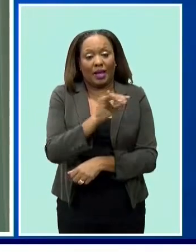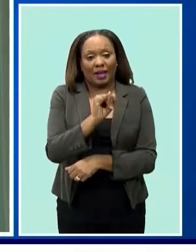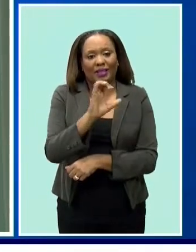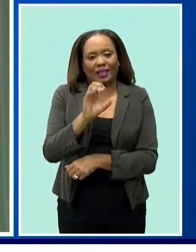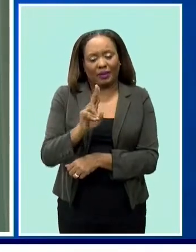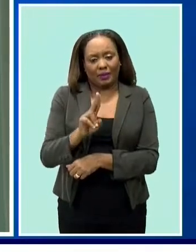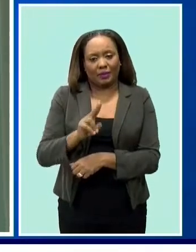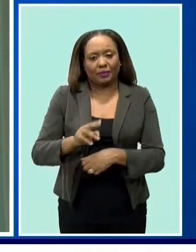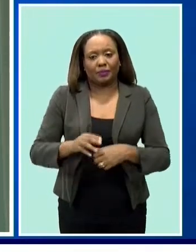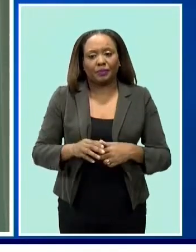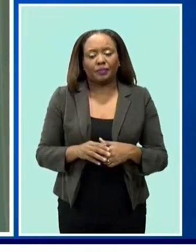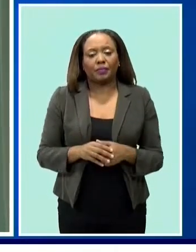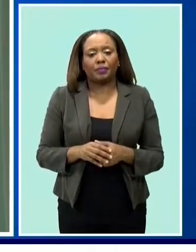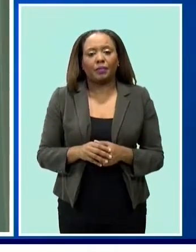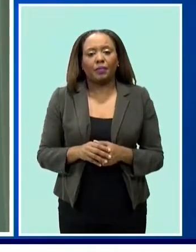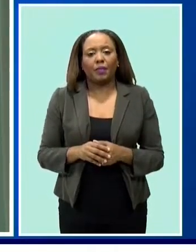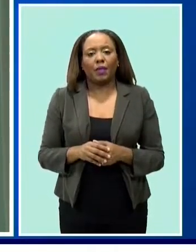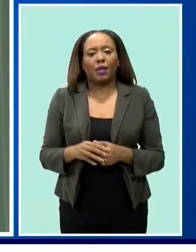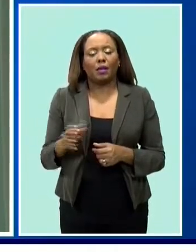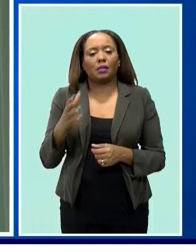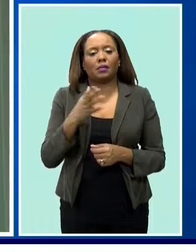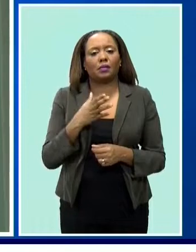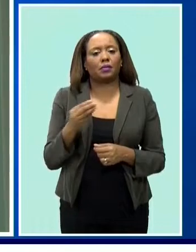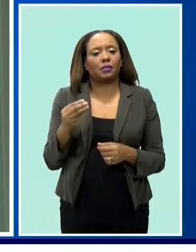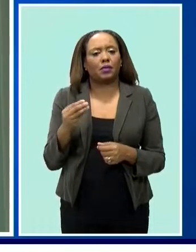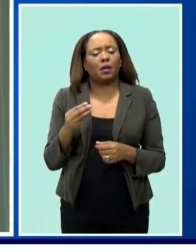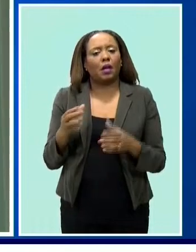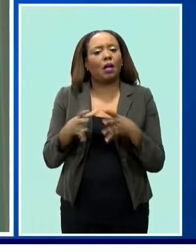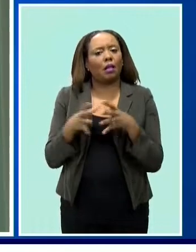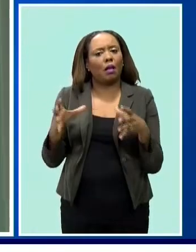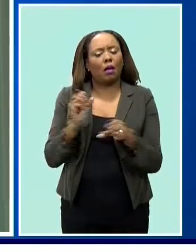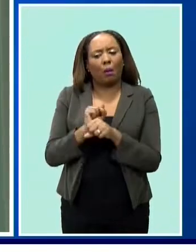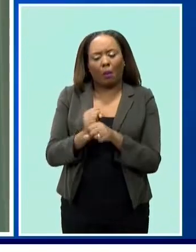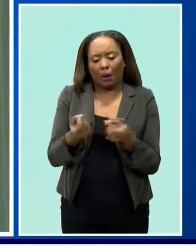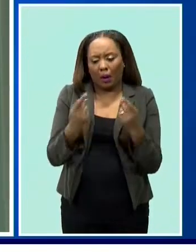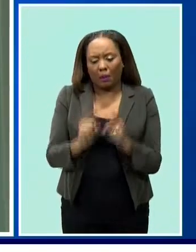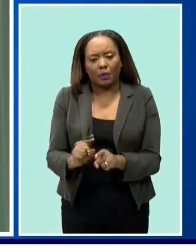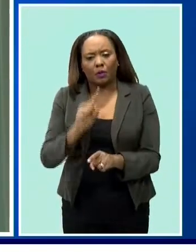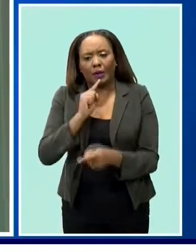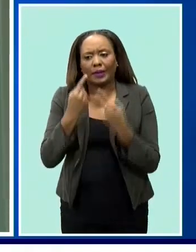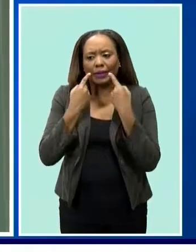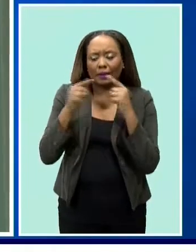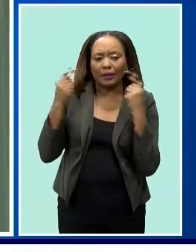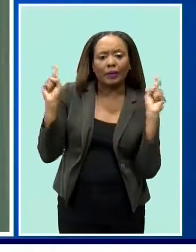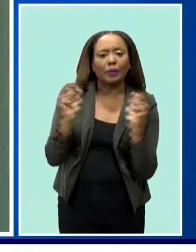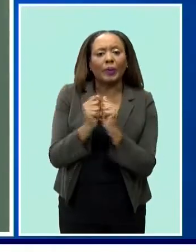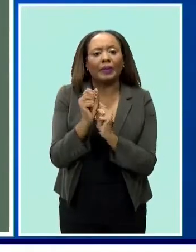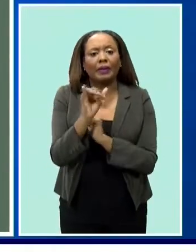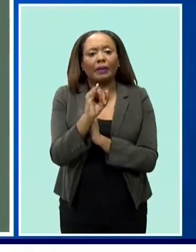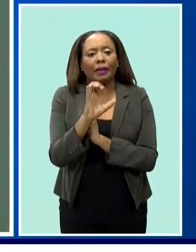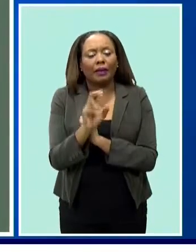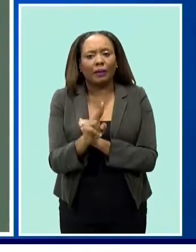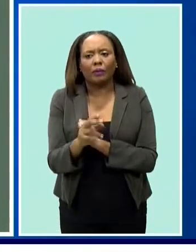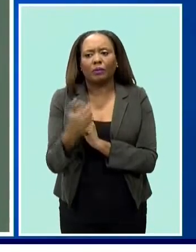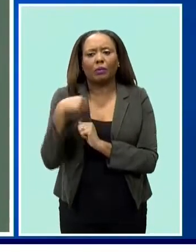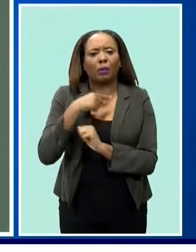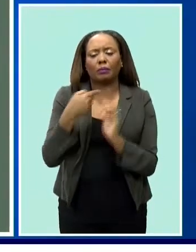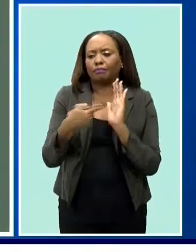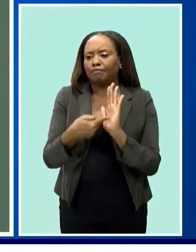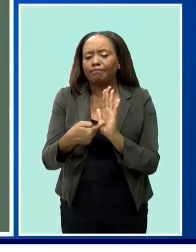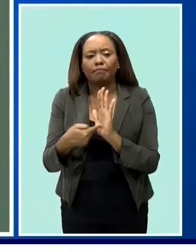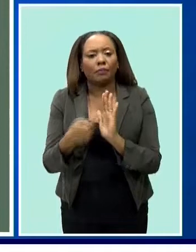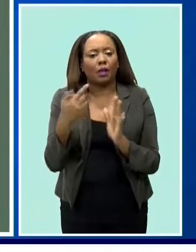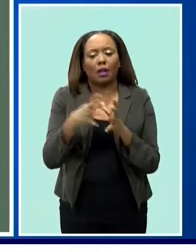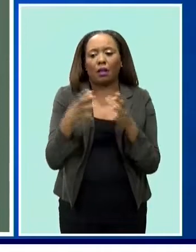shown tremendous gains in terms of use within the program. In terms of the ICU, we've shown, and we've shown from our